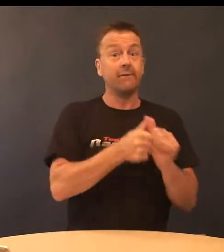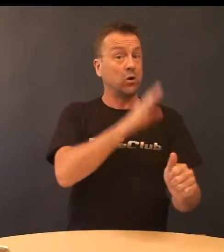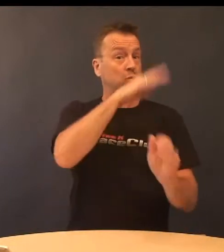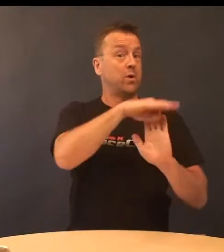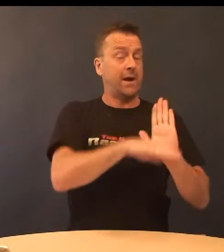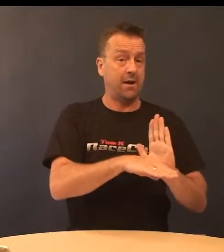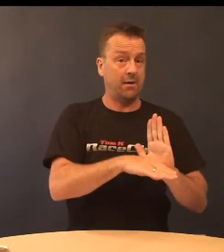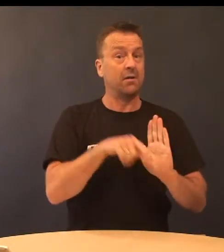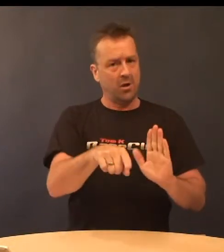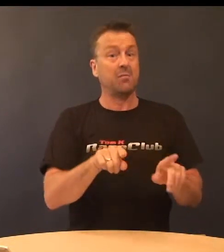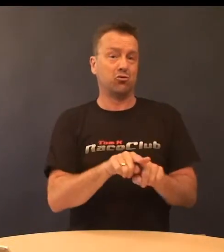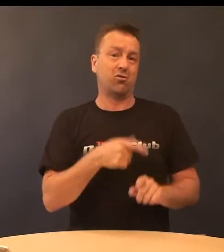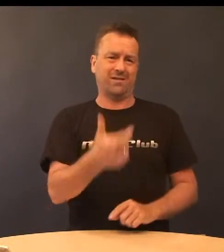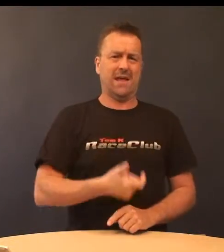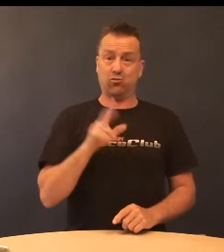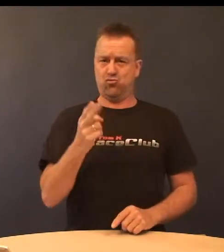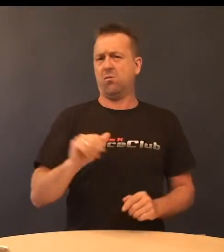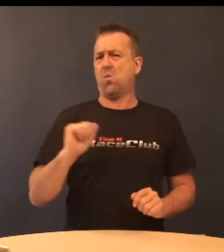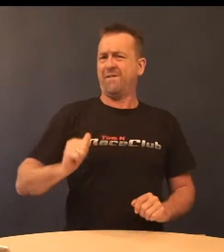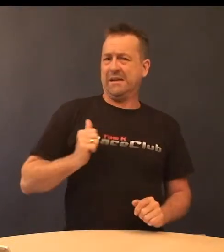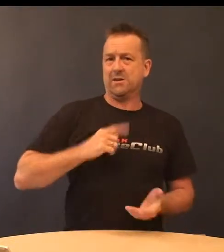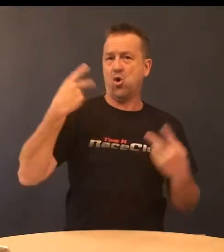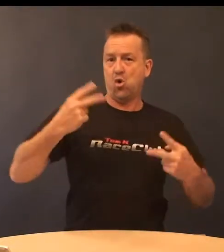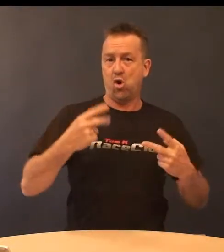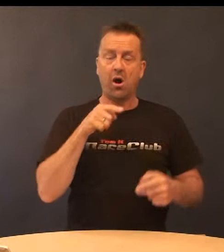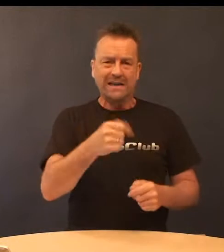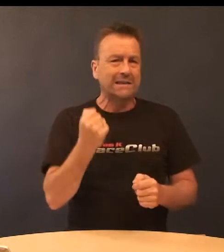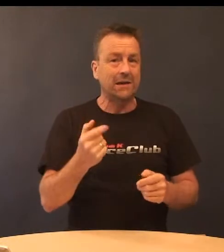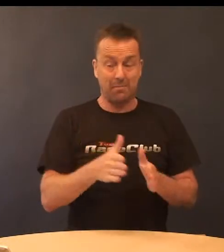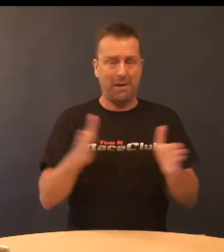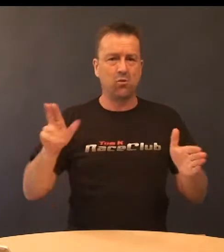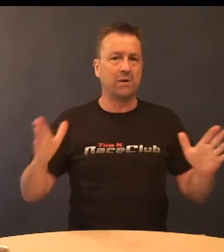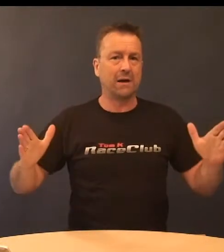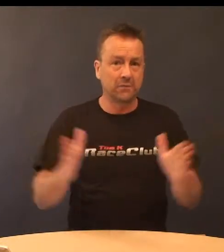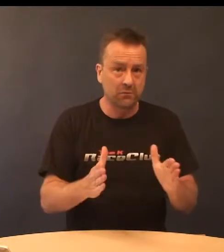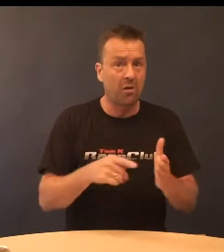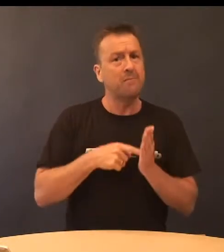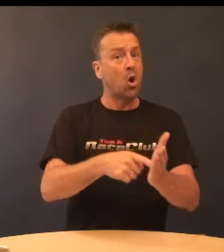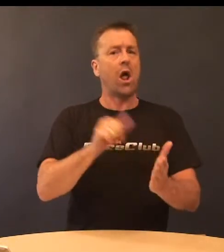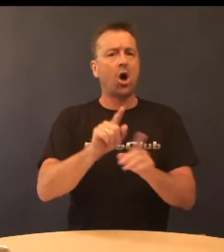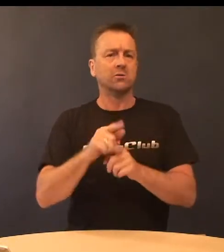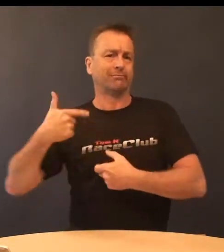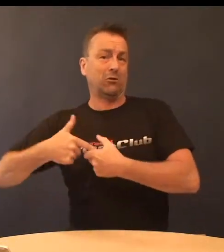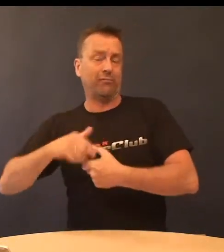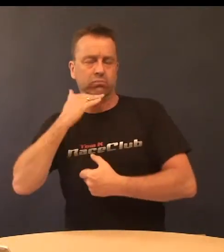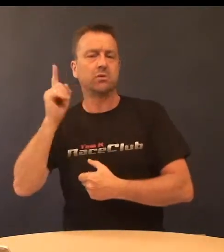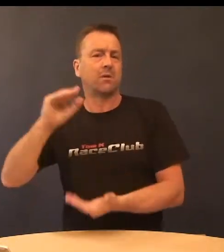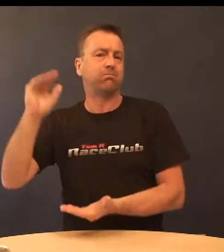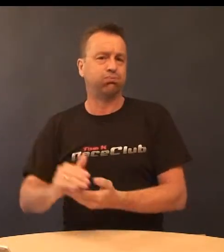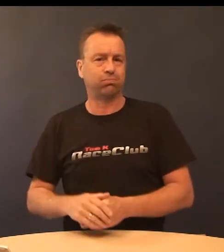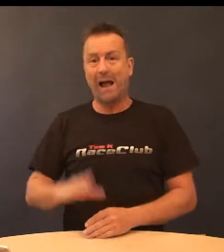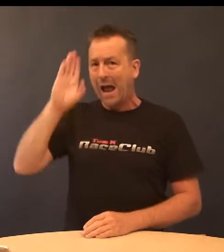the new regulations, the tyre plays a central role as its width has been reduced. The aim is to reduce fuel